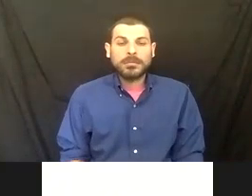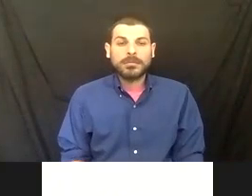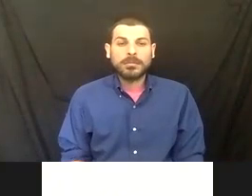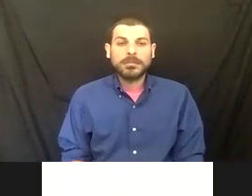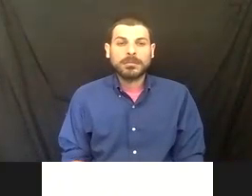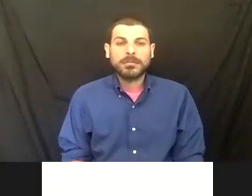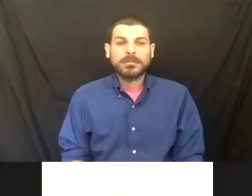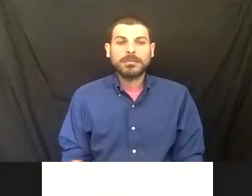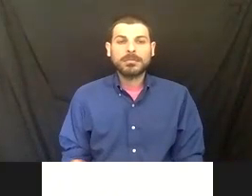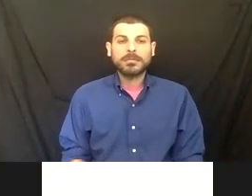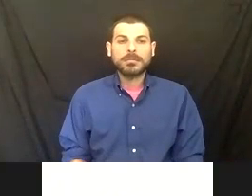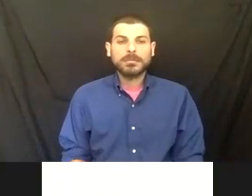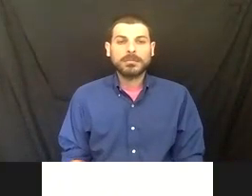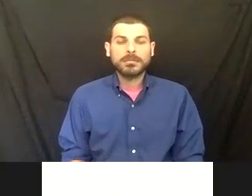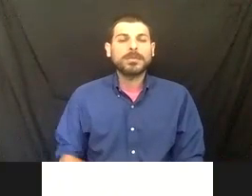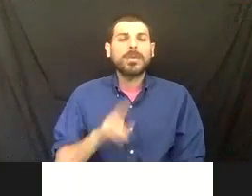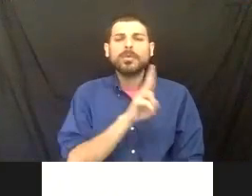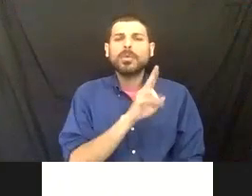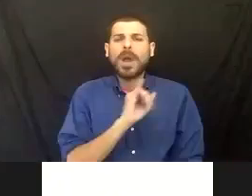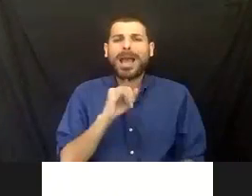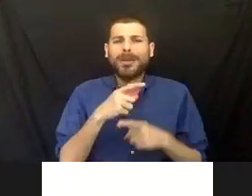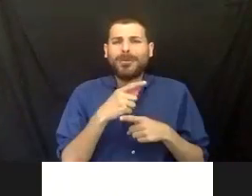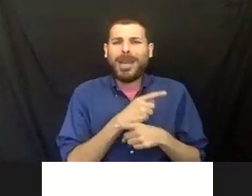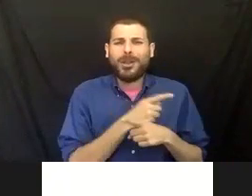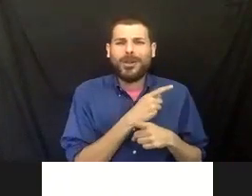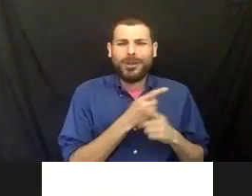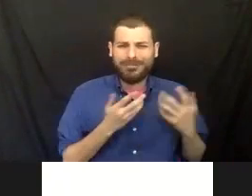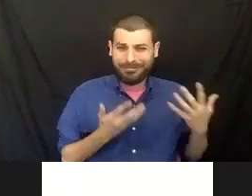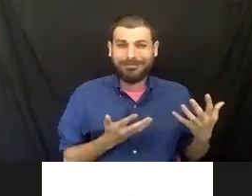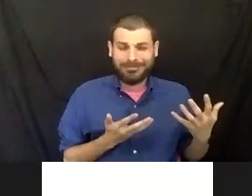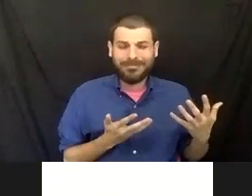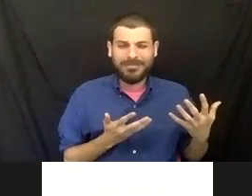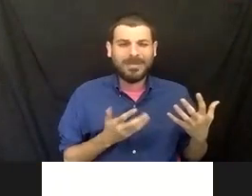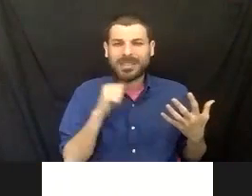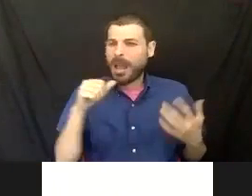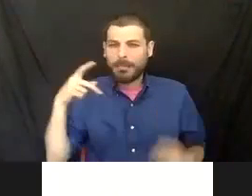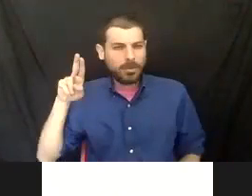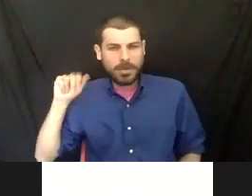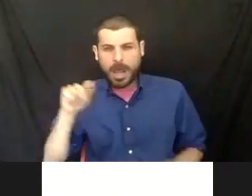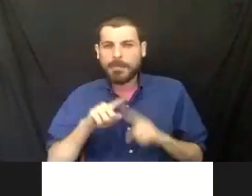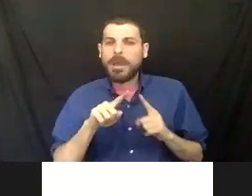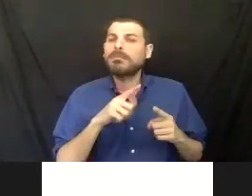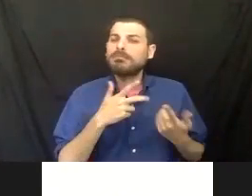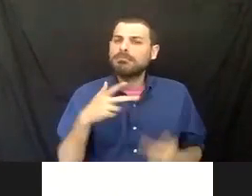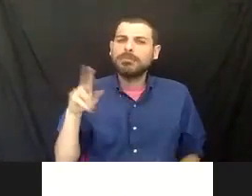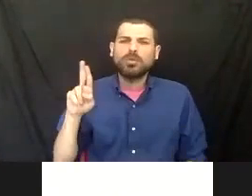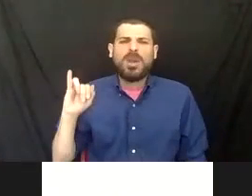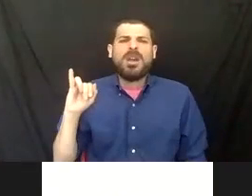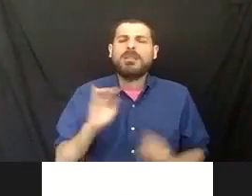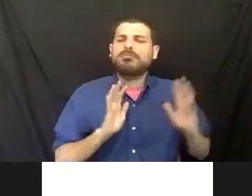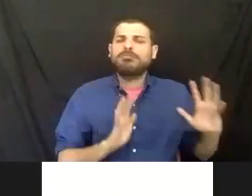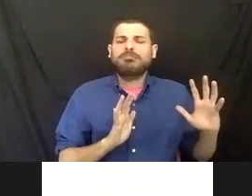UI. And for people who qualify for regular UI, there are some things to keep in mind when you're doing